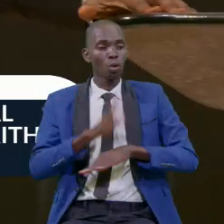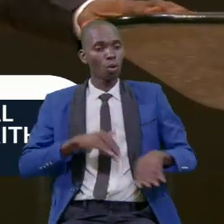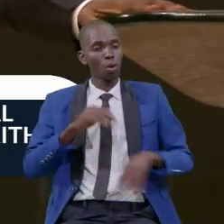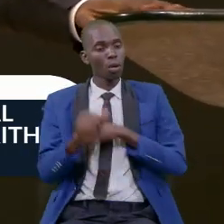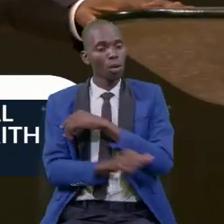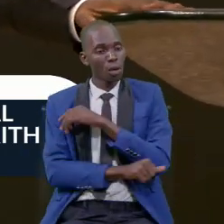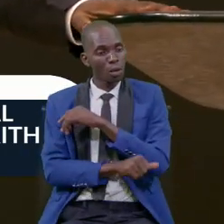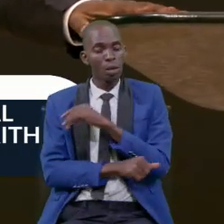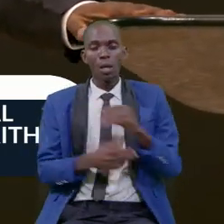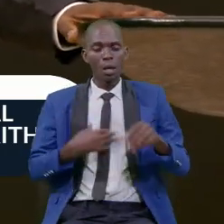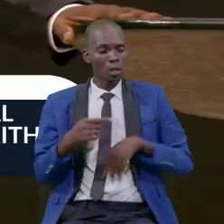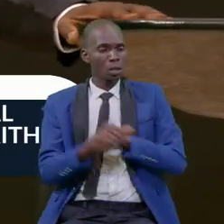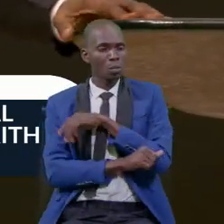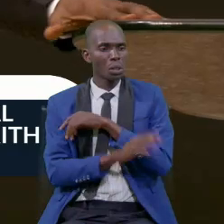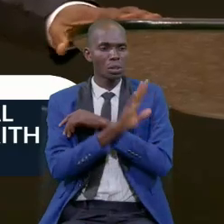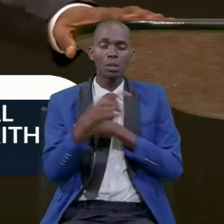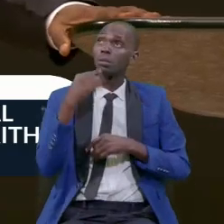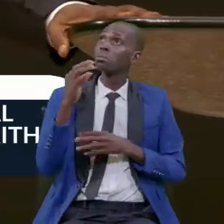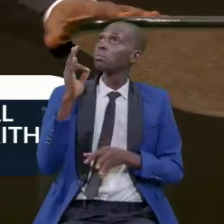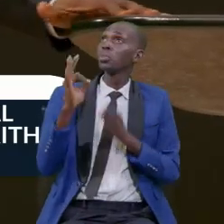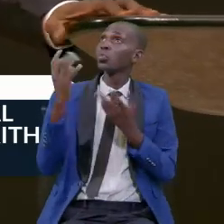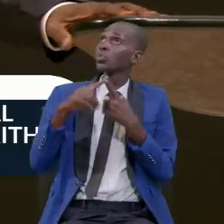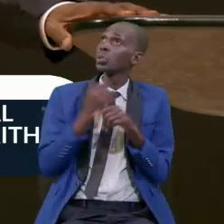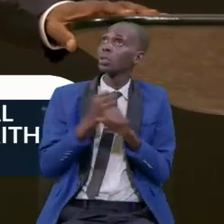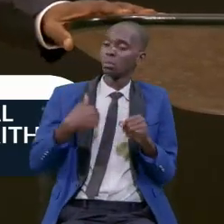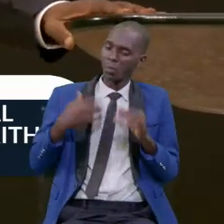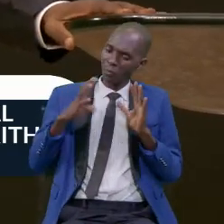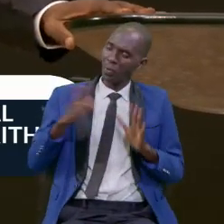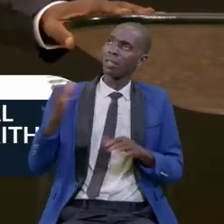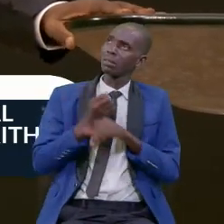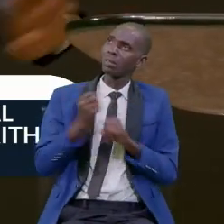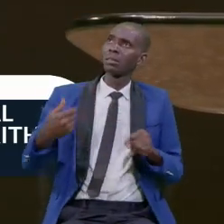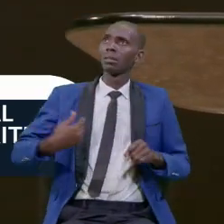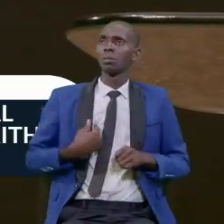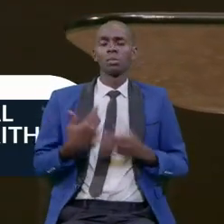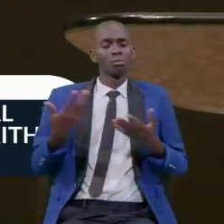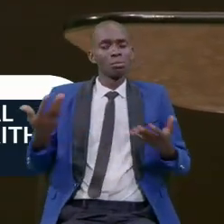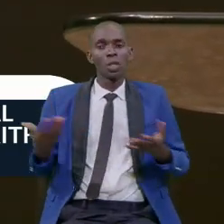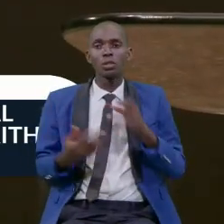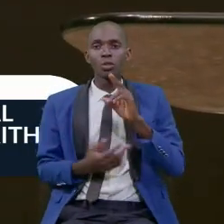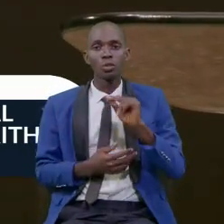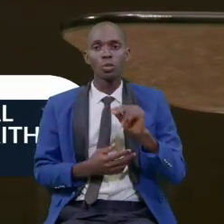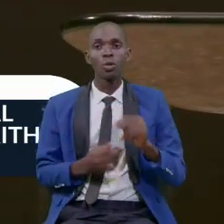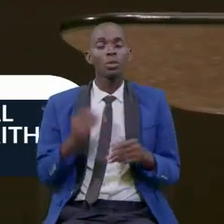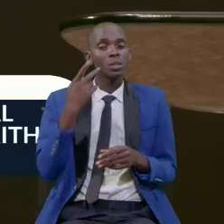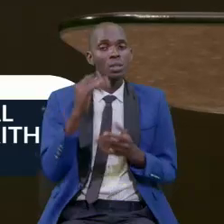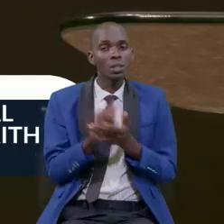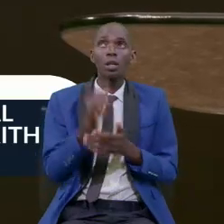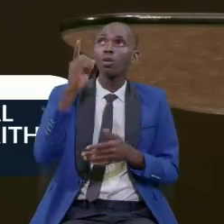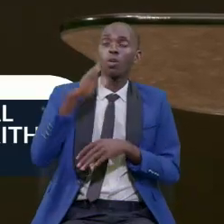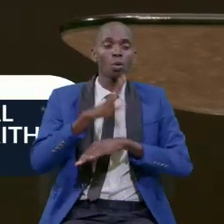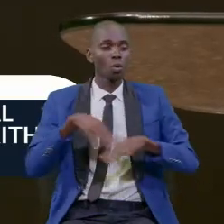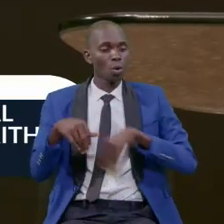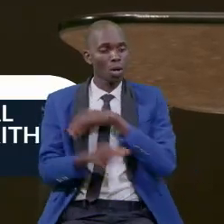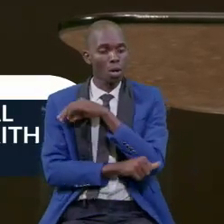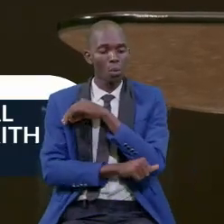any active part in salvation. He called him to come out of the all of the Chaldees, and he came out. He obeyed